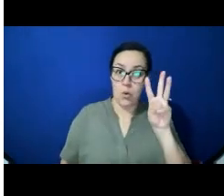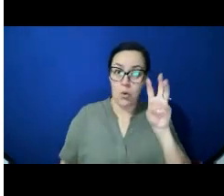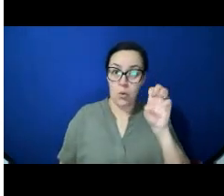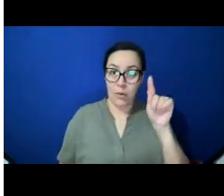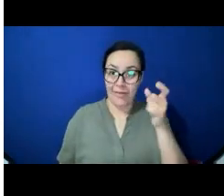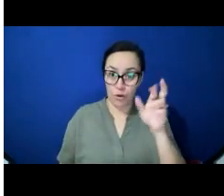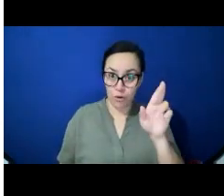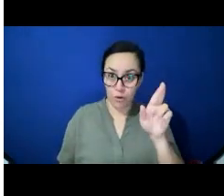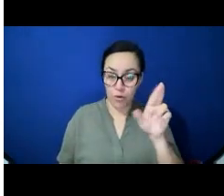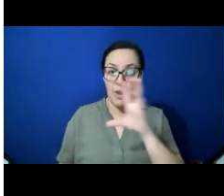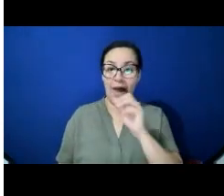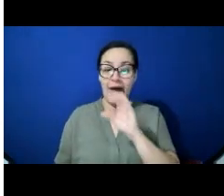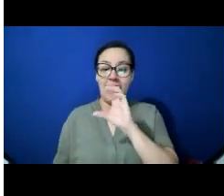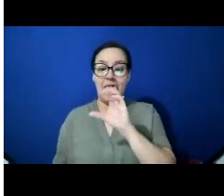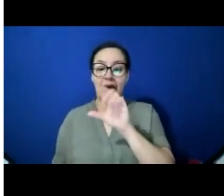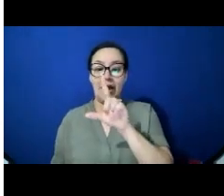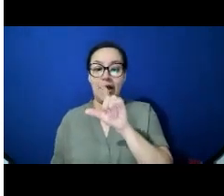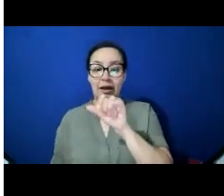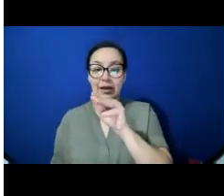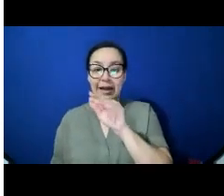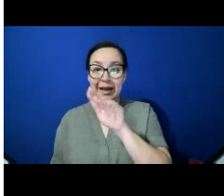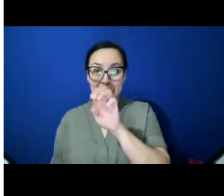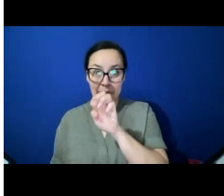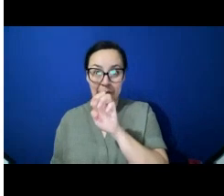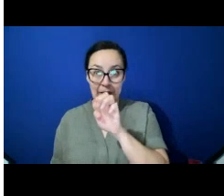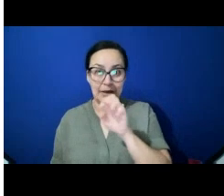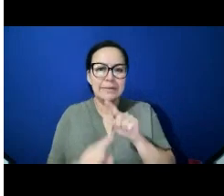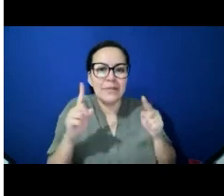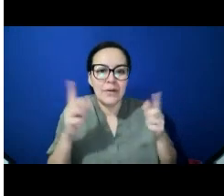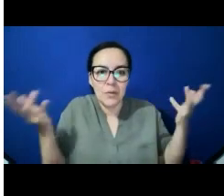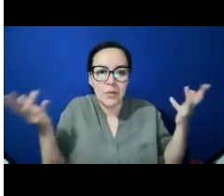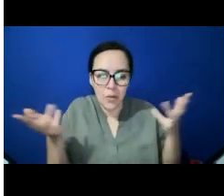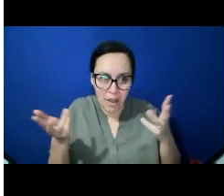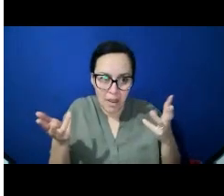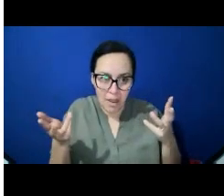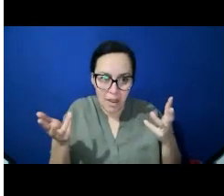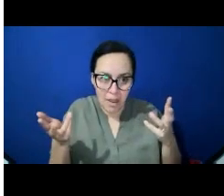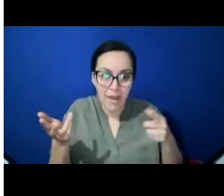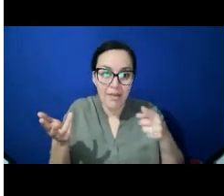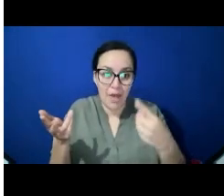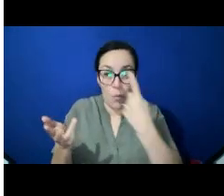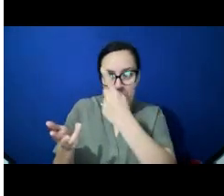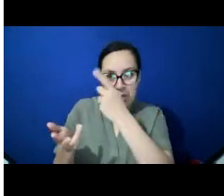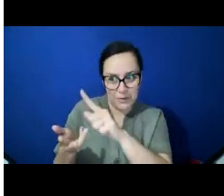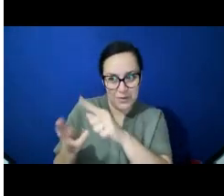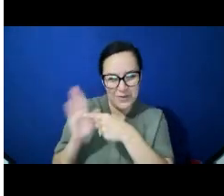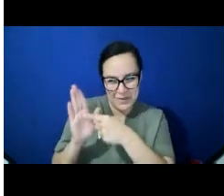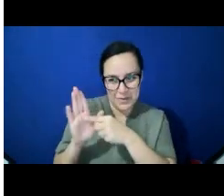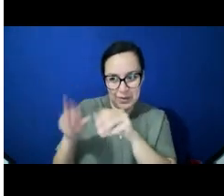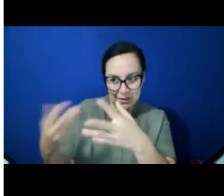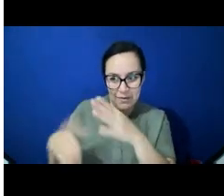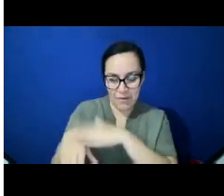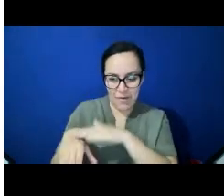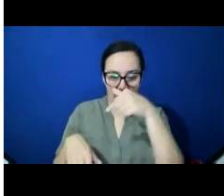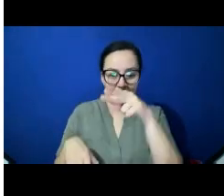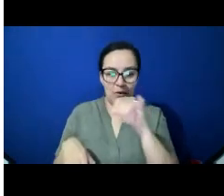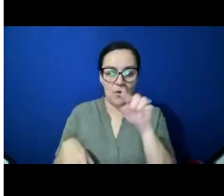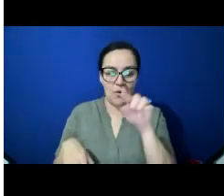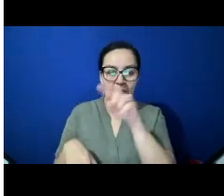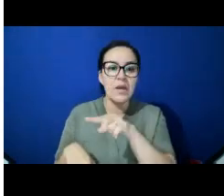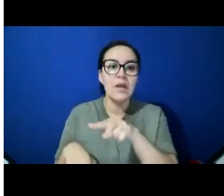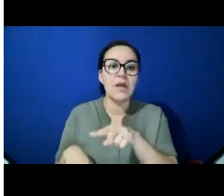o, ay, se me olvidó la palabra Now I en forgot español. the word Weather in and climate, Spanish. ¿ok? Entonces, So weather and vamos a ver climate, el